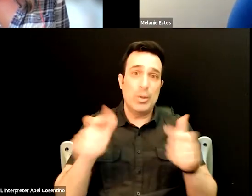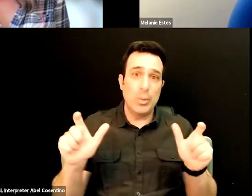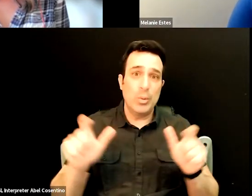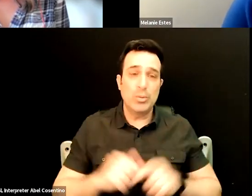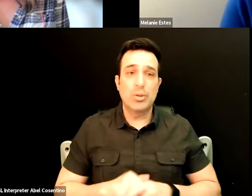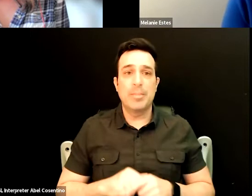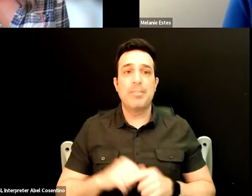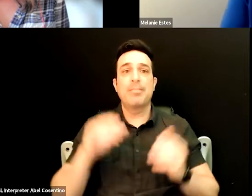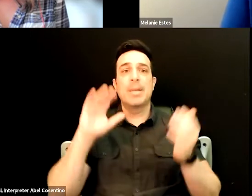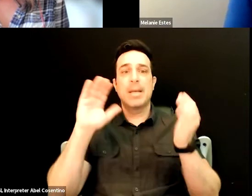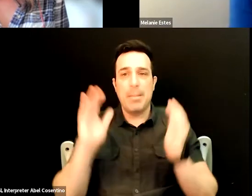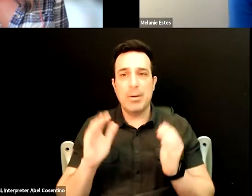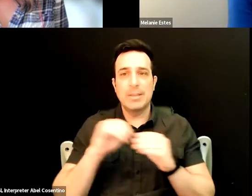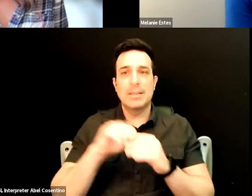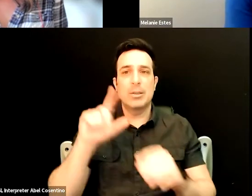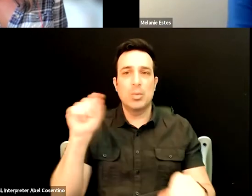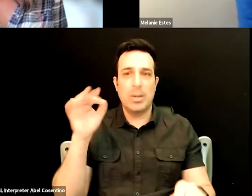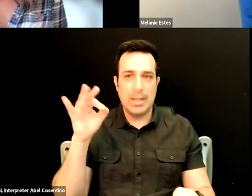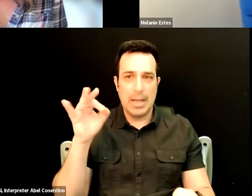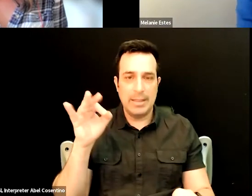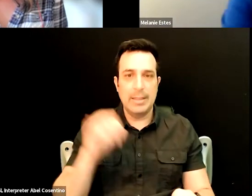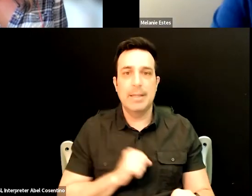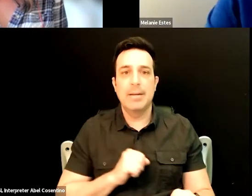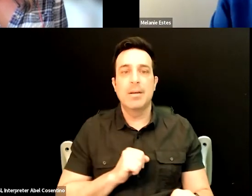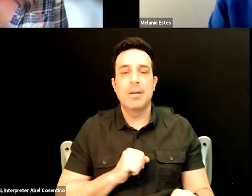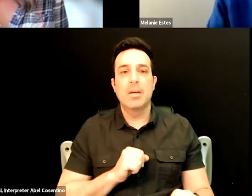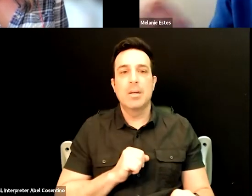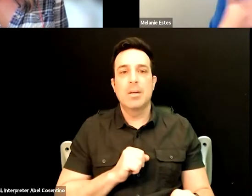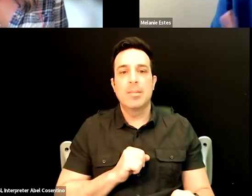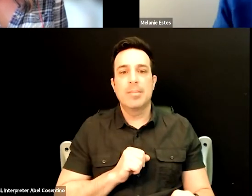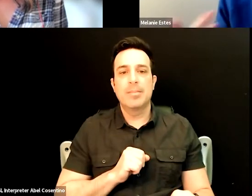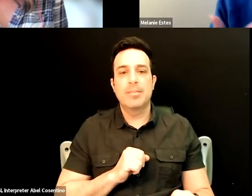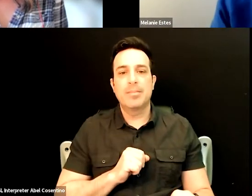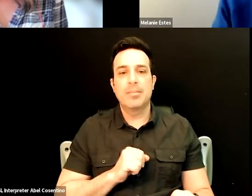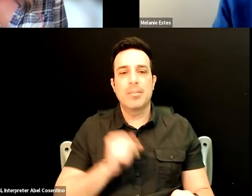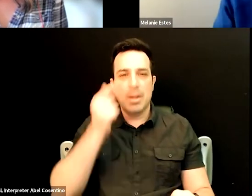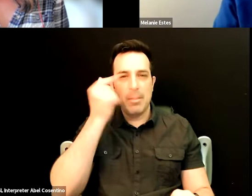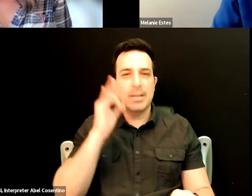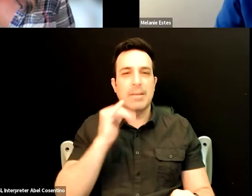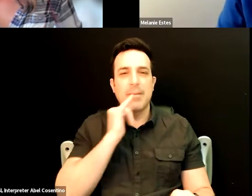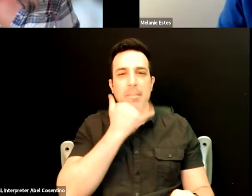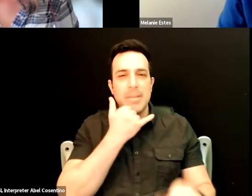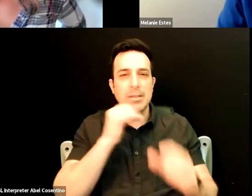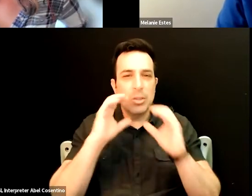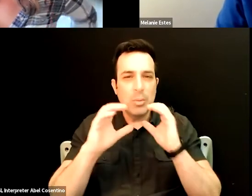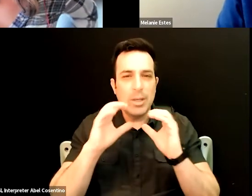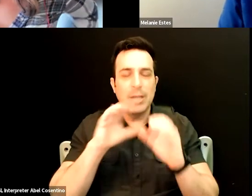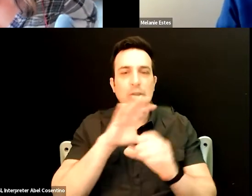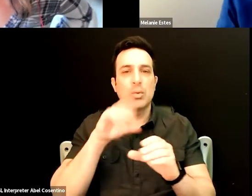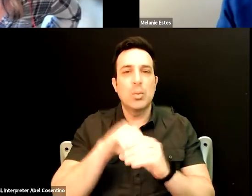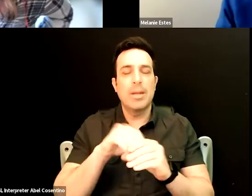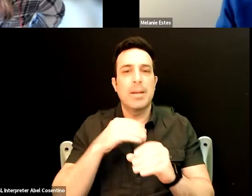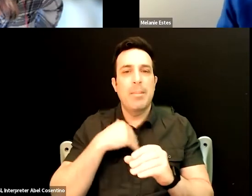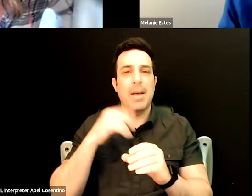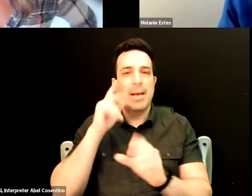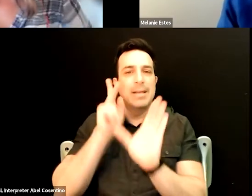In comparison, in 2019, I had, because of some miscommunications within my